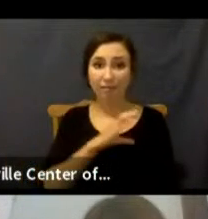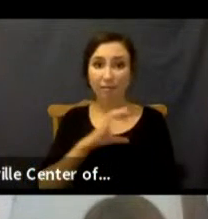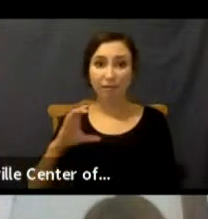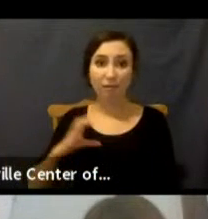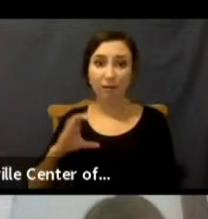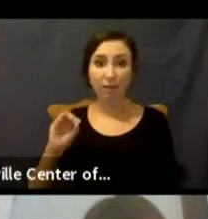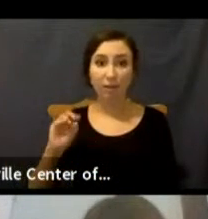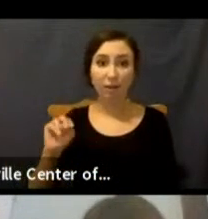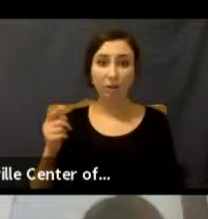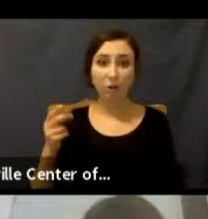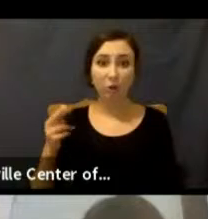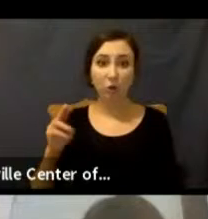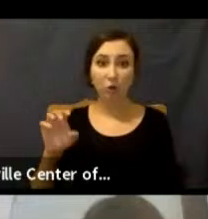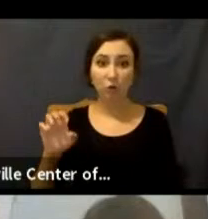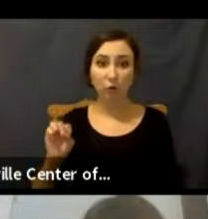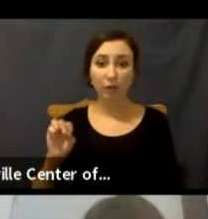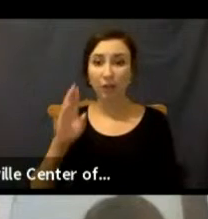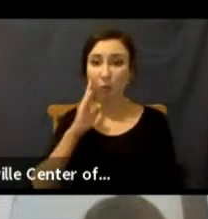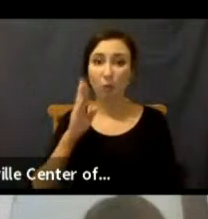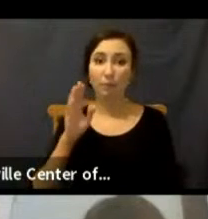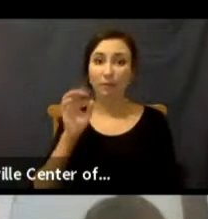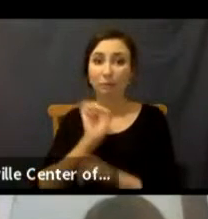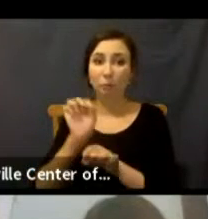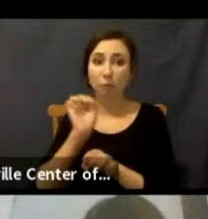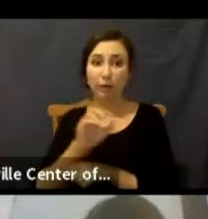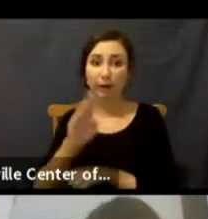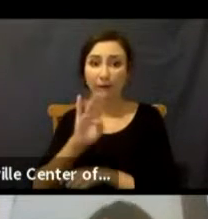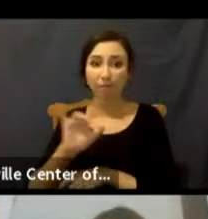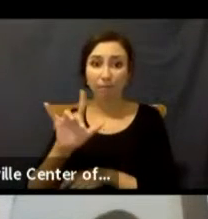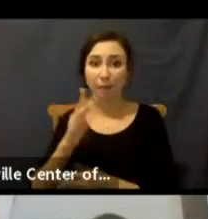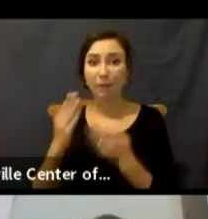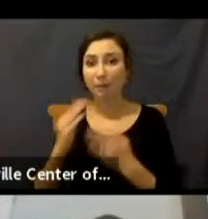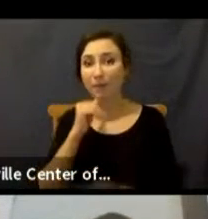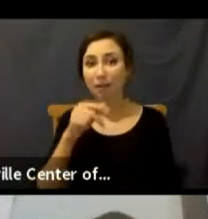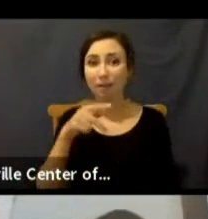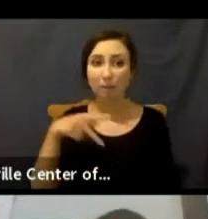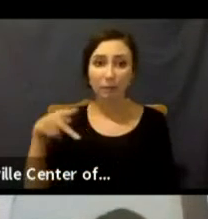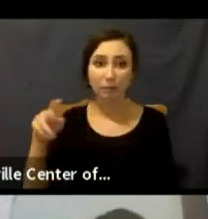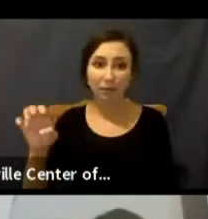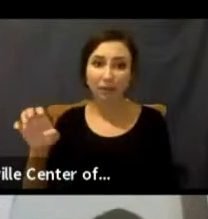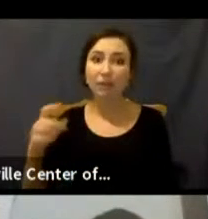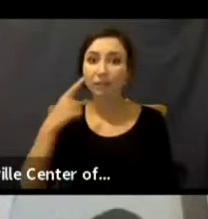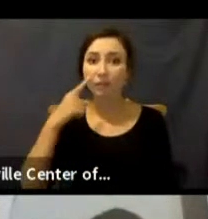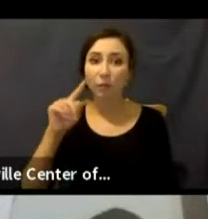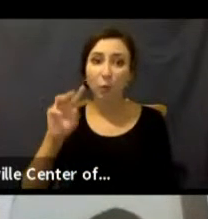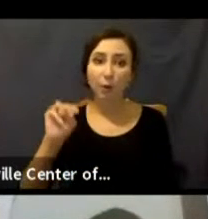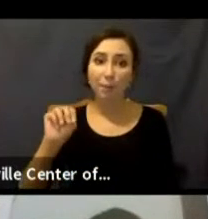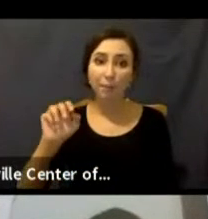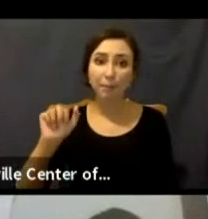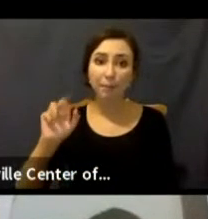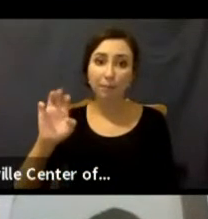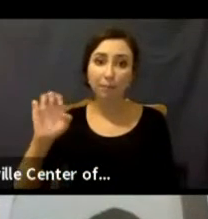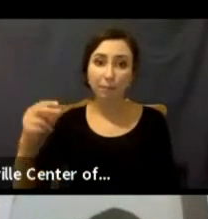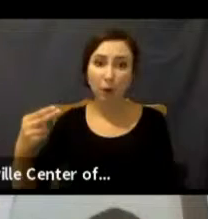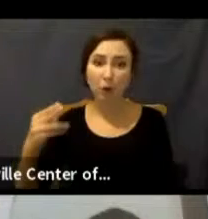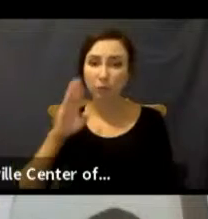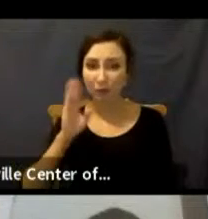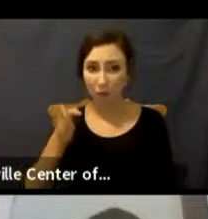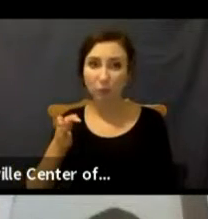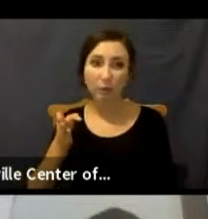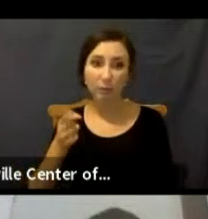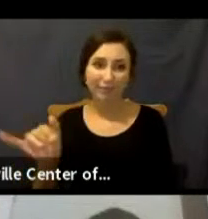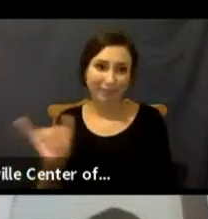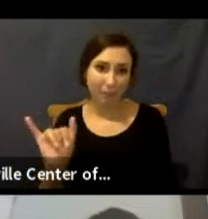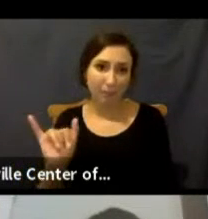way towards some sort of bill, which may not be exactly the PPP of March, but it approaches that.